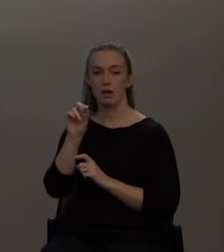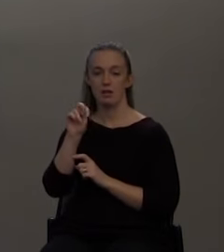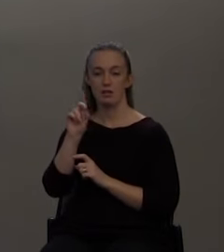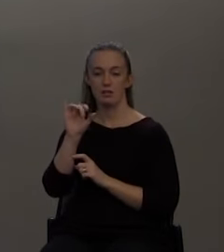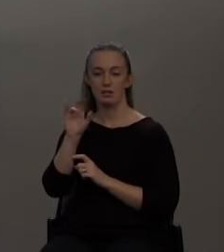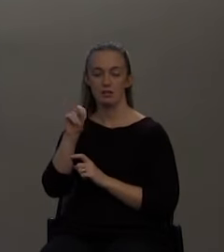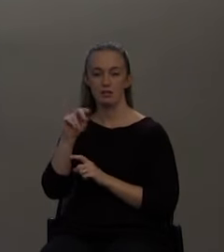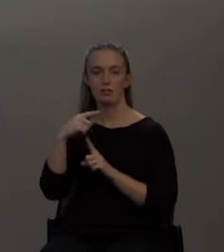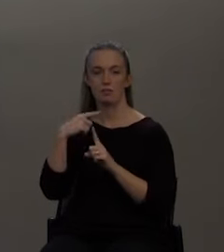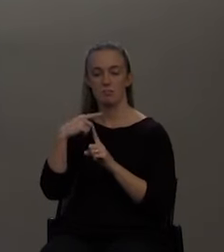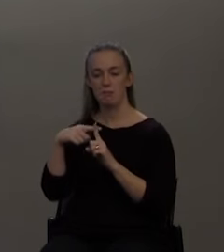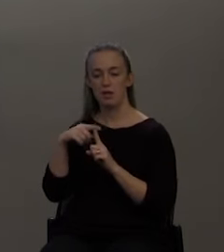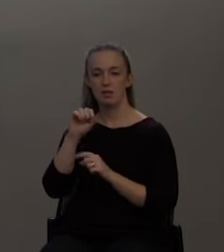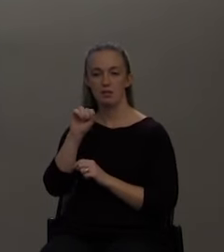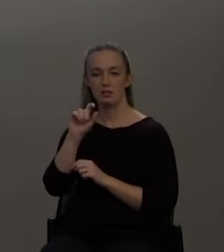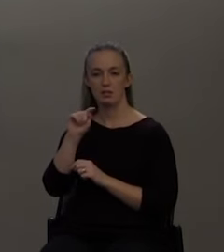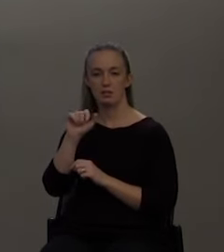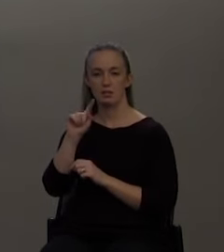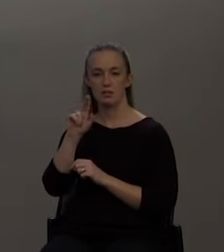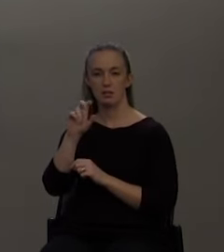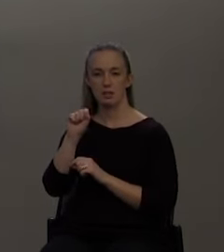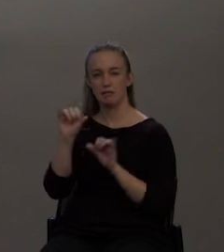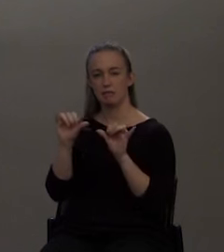of that inventory may not actually